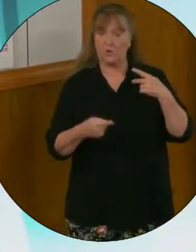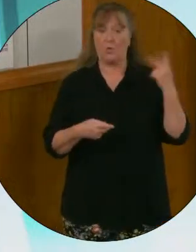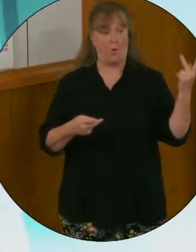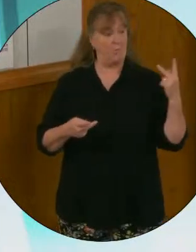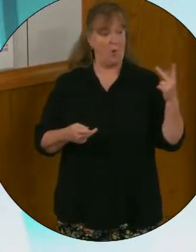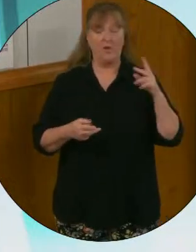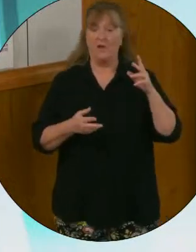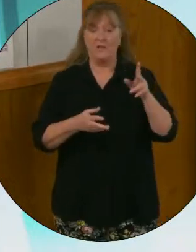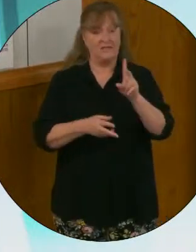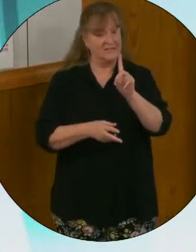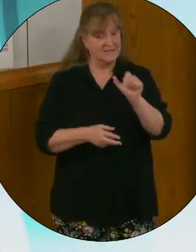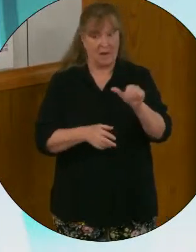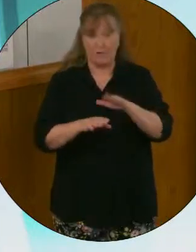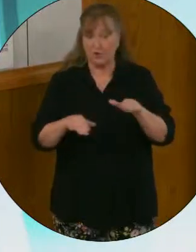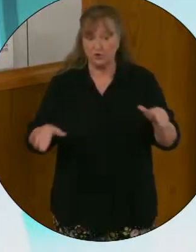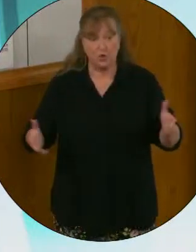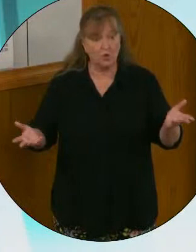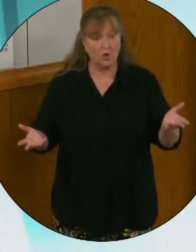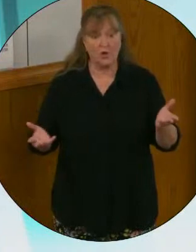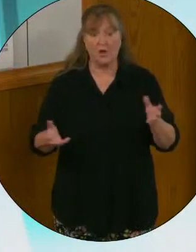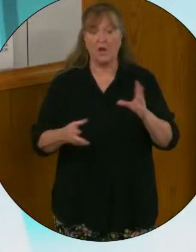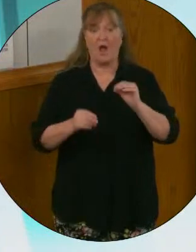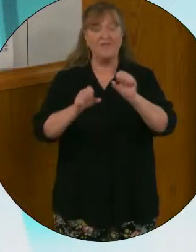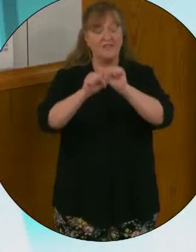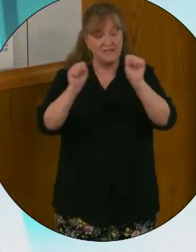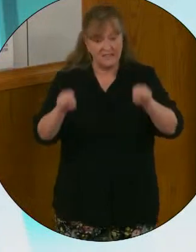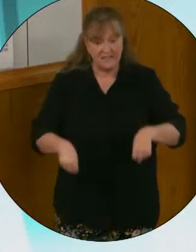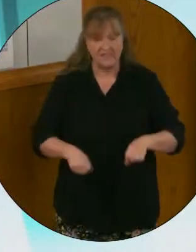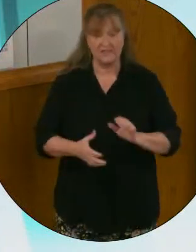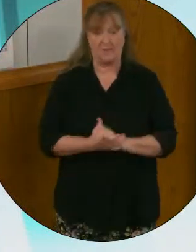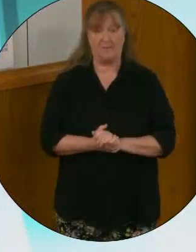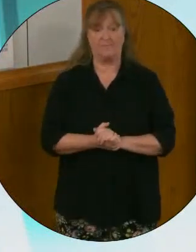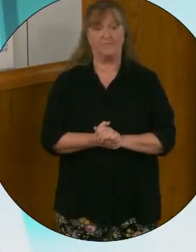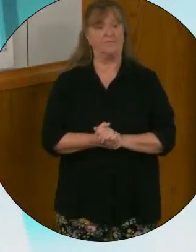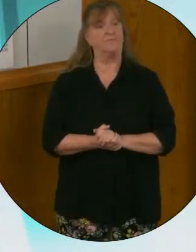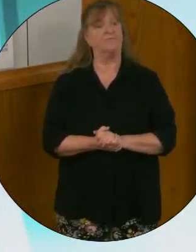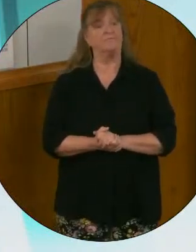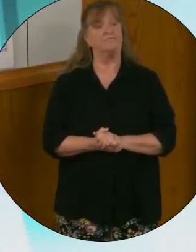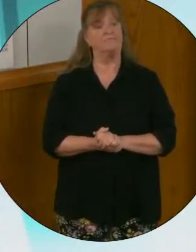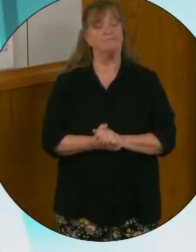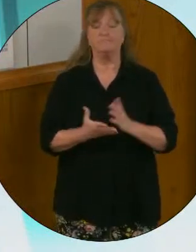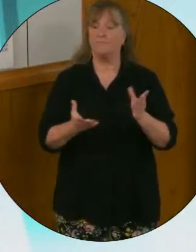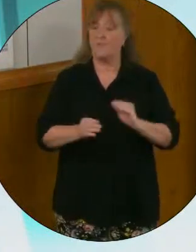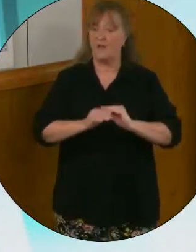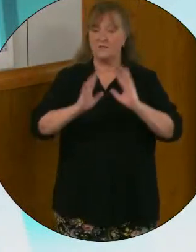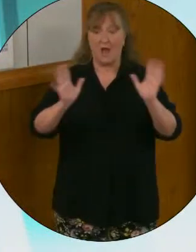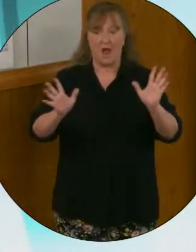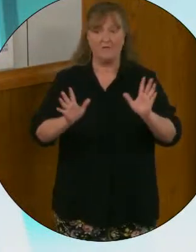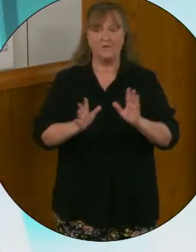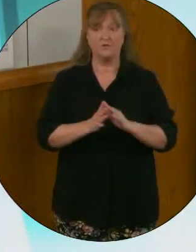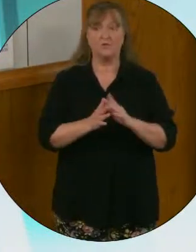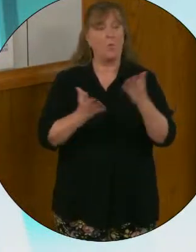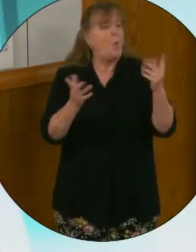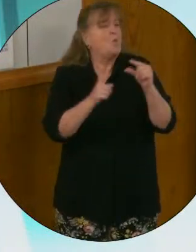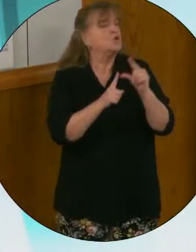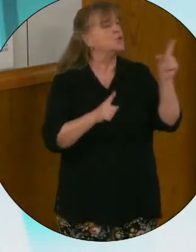disabled children of this system that's obviously been, what was the word you